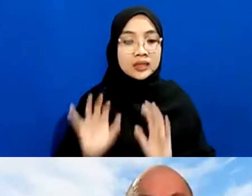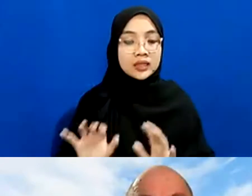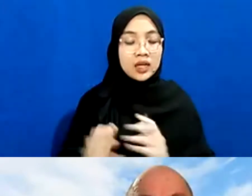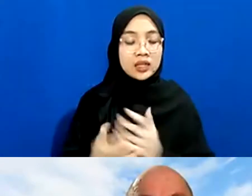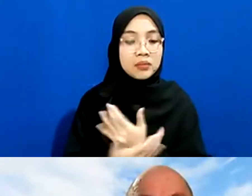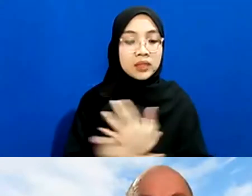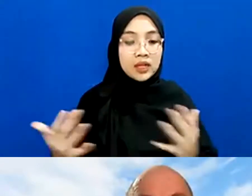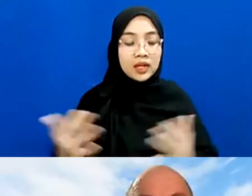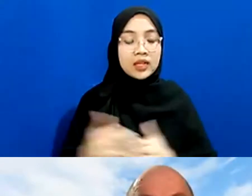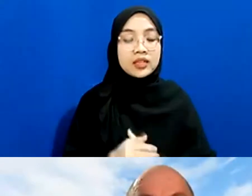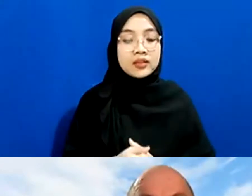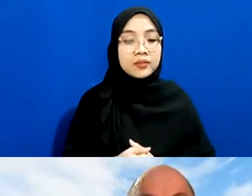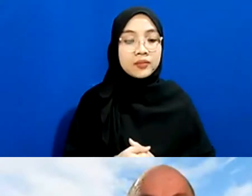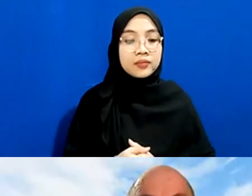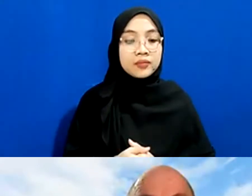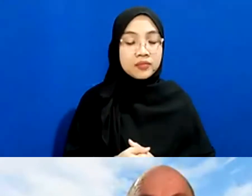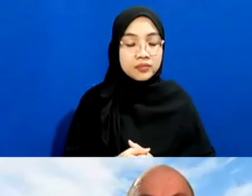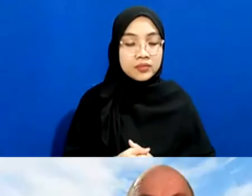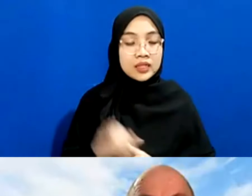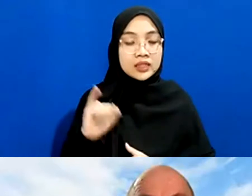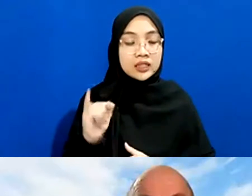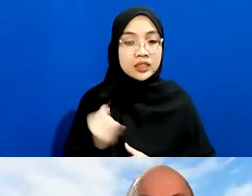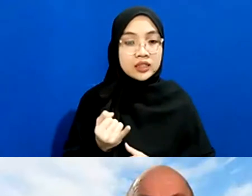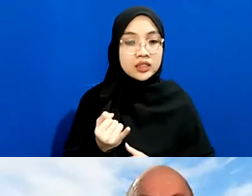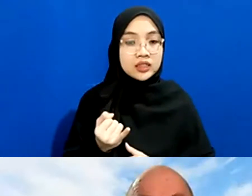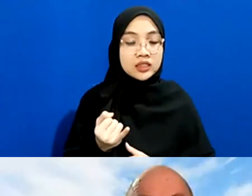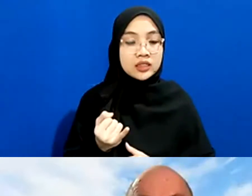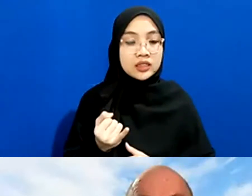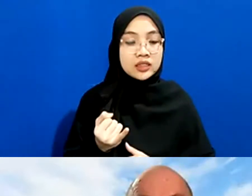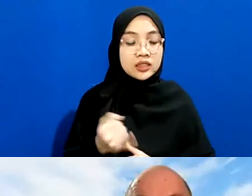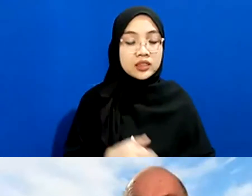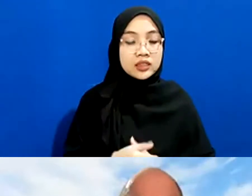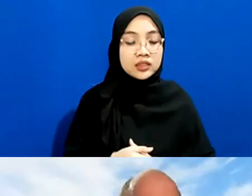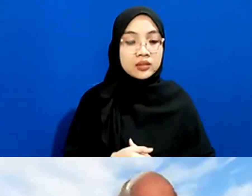funding then. So this shows us that the